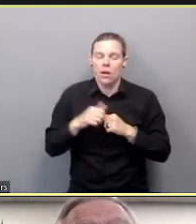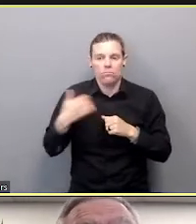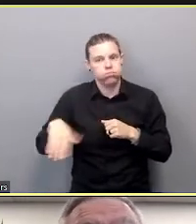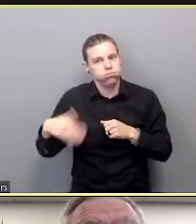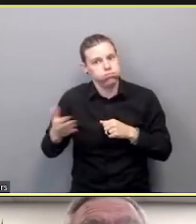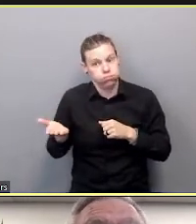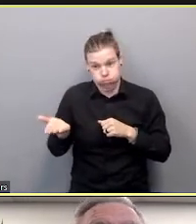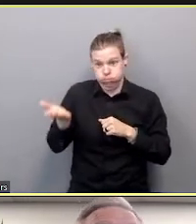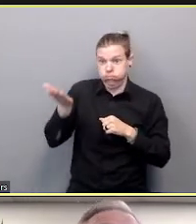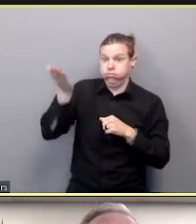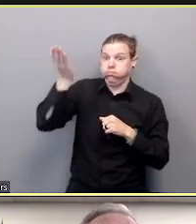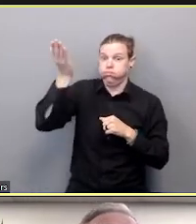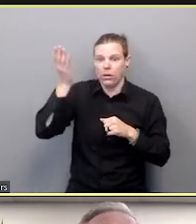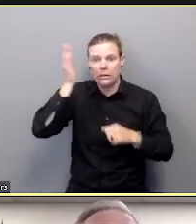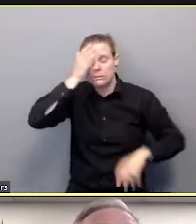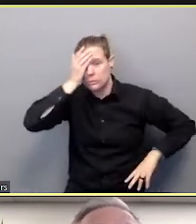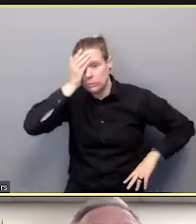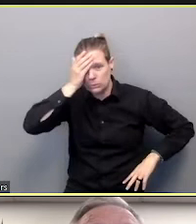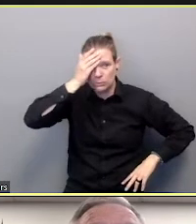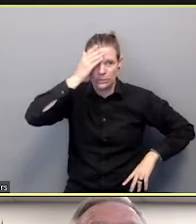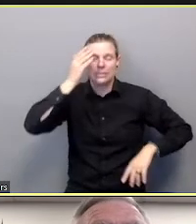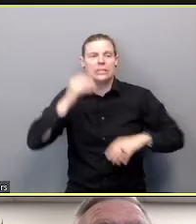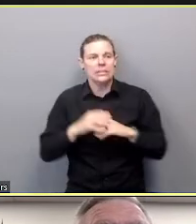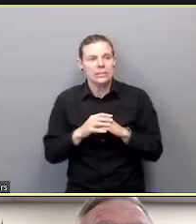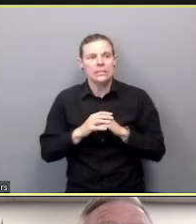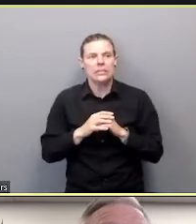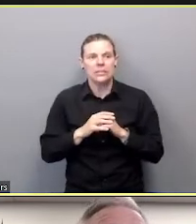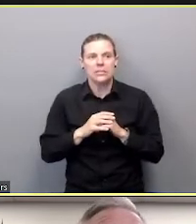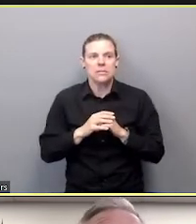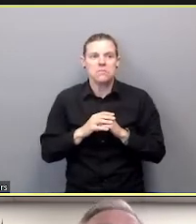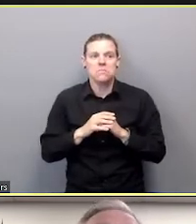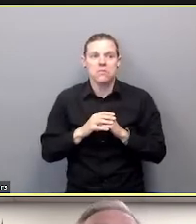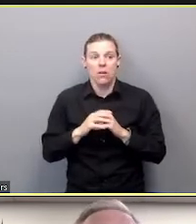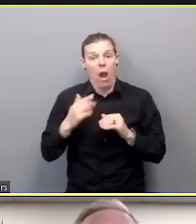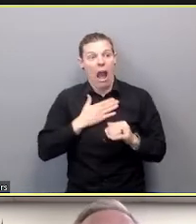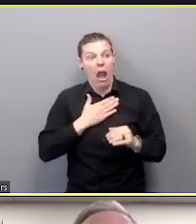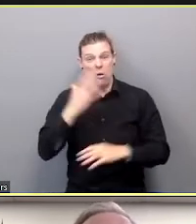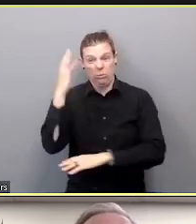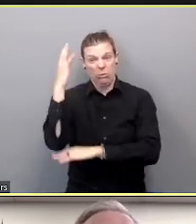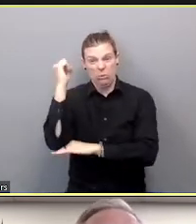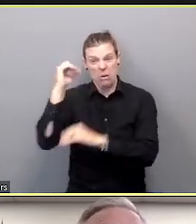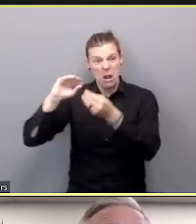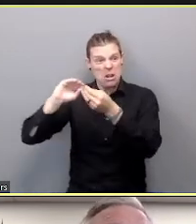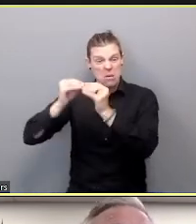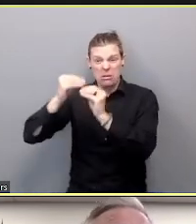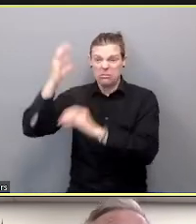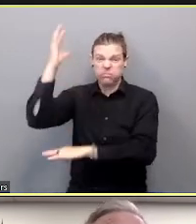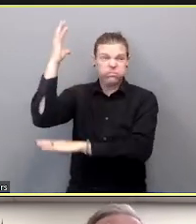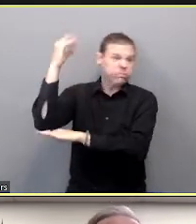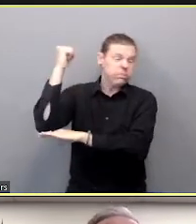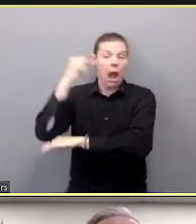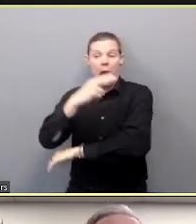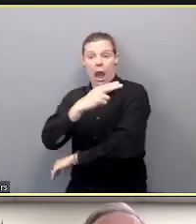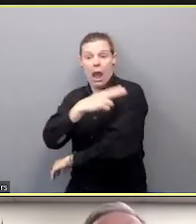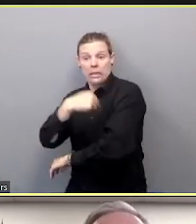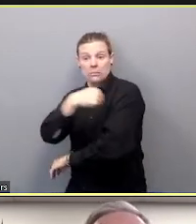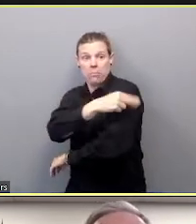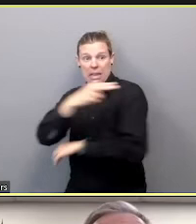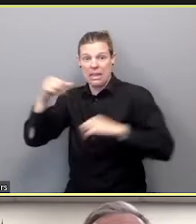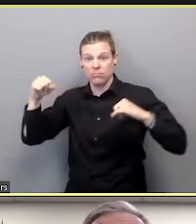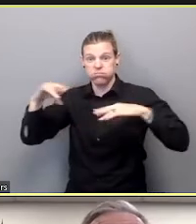think the highest number of hospitalizations we've had this year, this calendar year, and